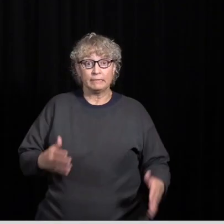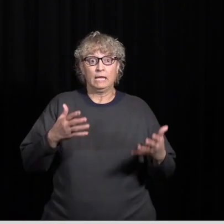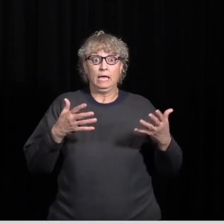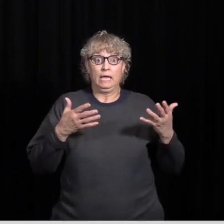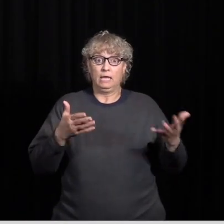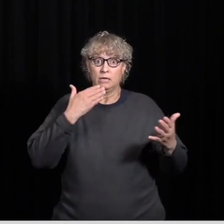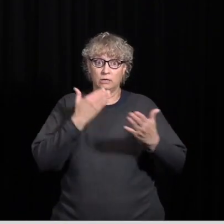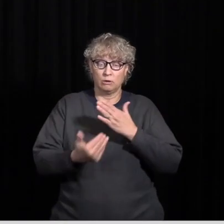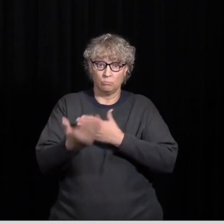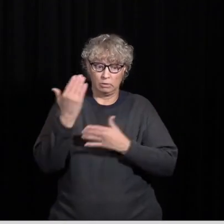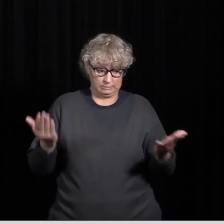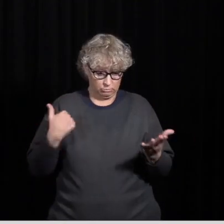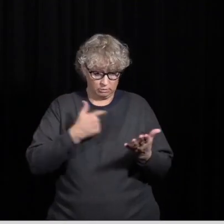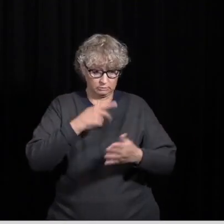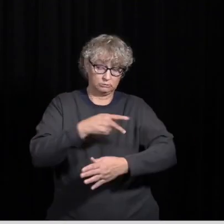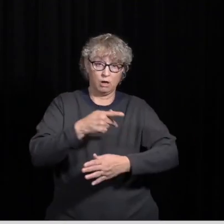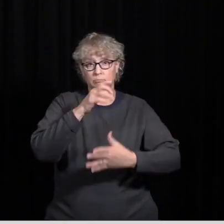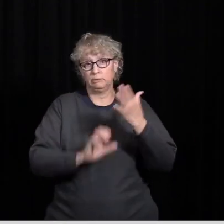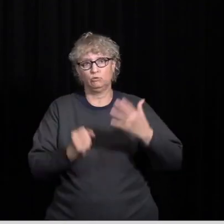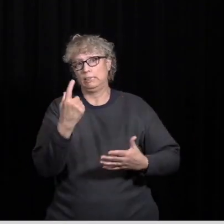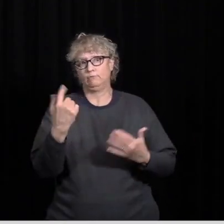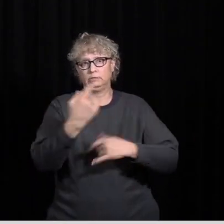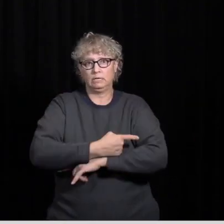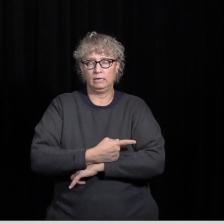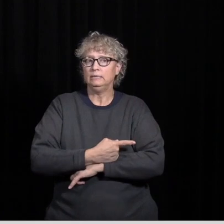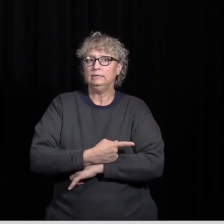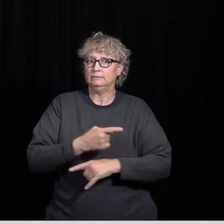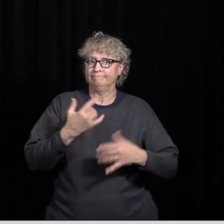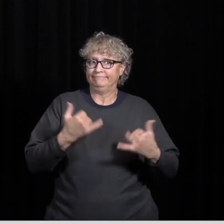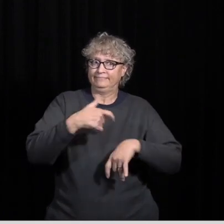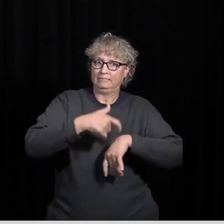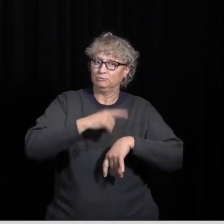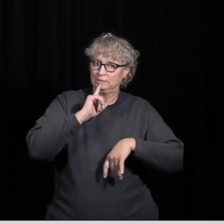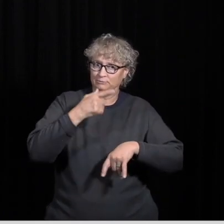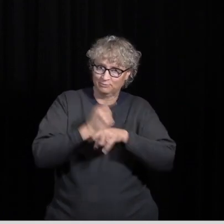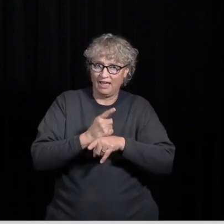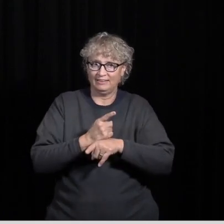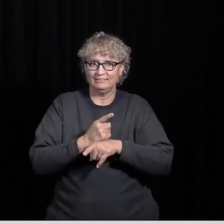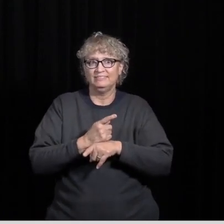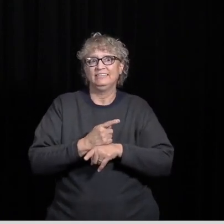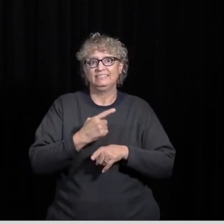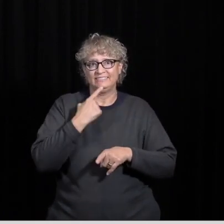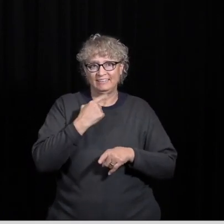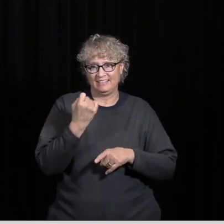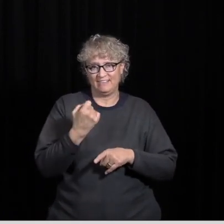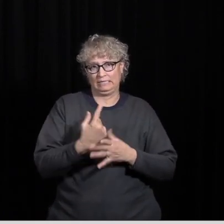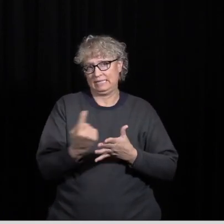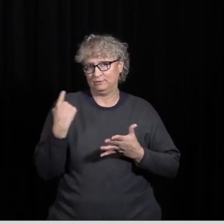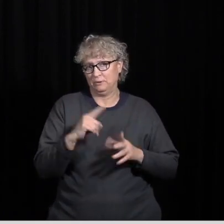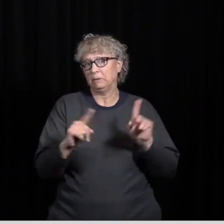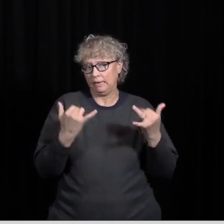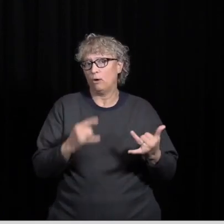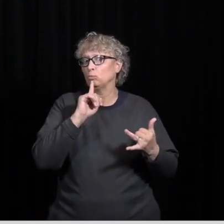Hey, good morning. Here we are in Psalm chapter 11 today, and this time it's right. If you were here last week, you can go back and it said 11 also, but this